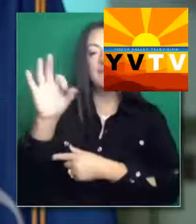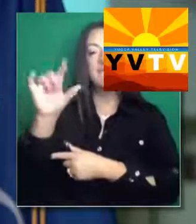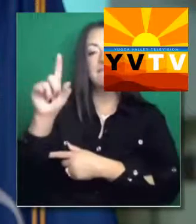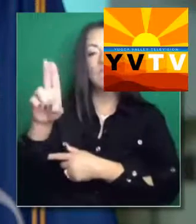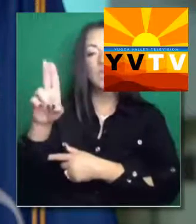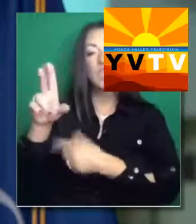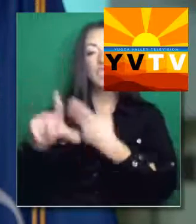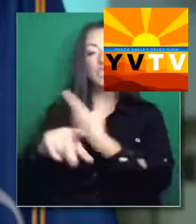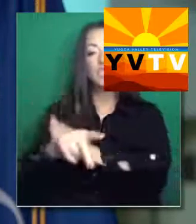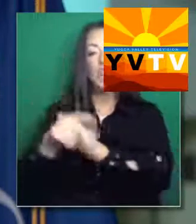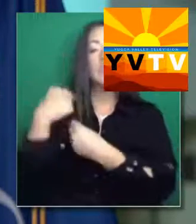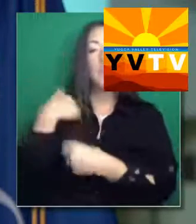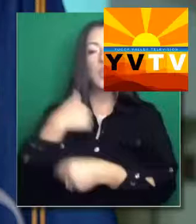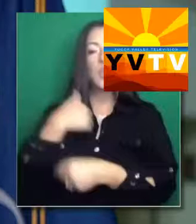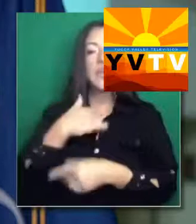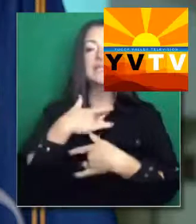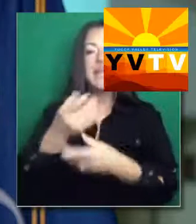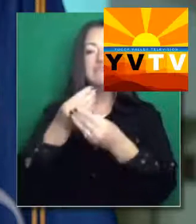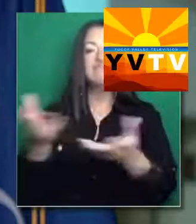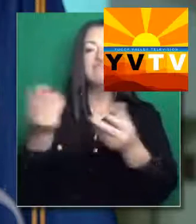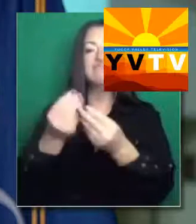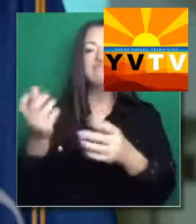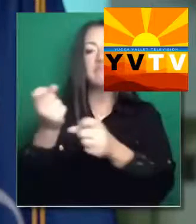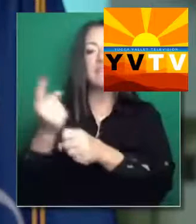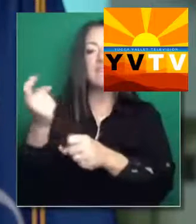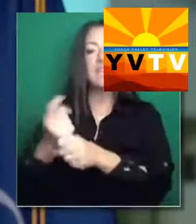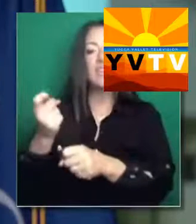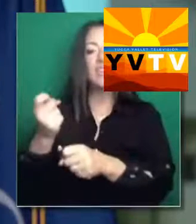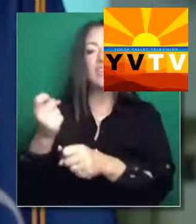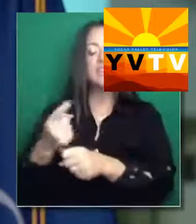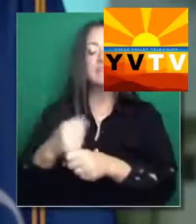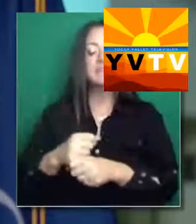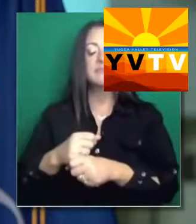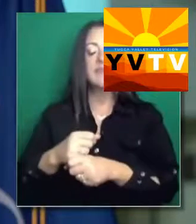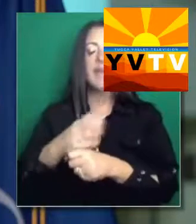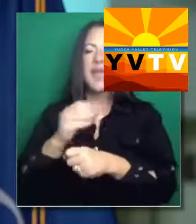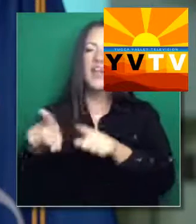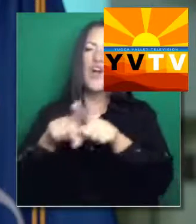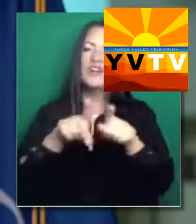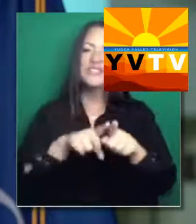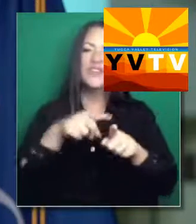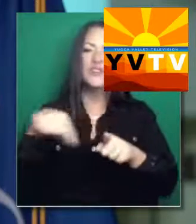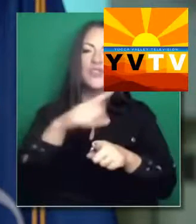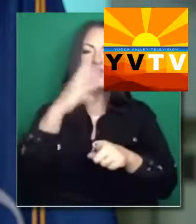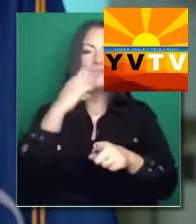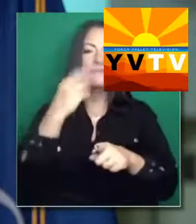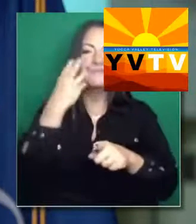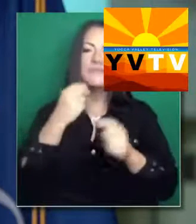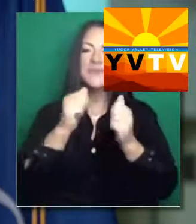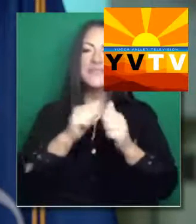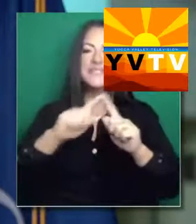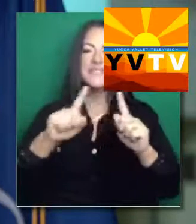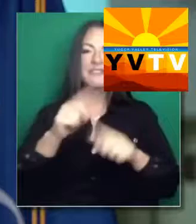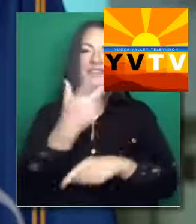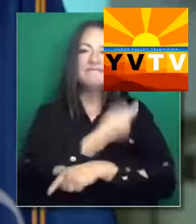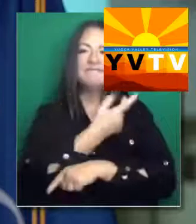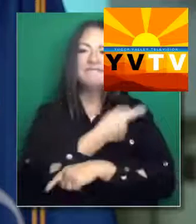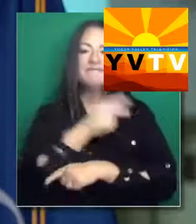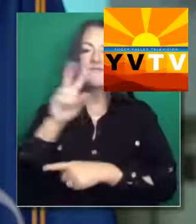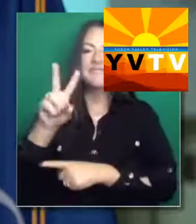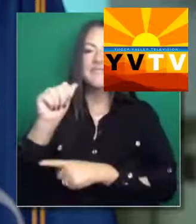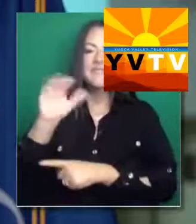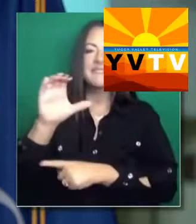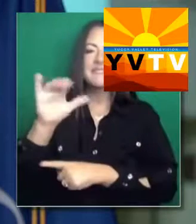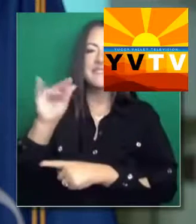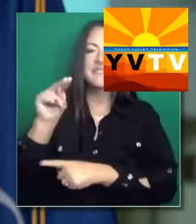other vaccines that parents in particular are well aware of, and that all go through a very comprehensive system that's well established. So